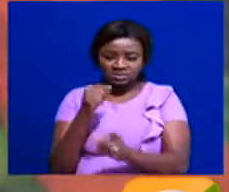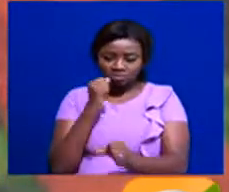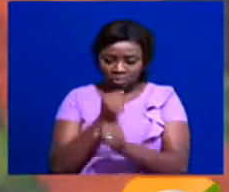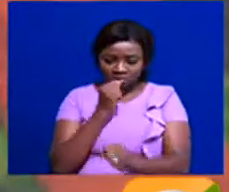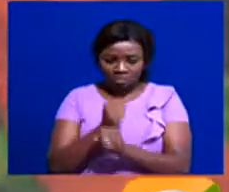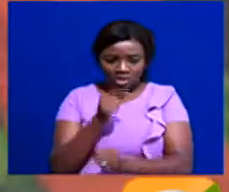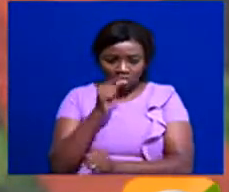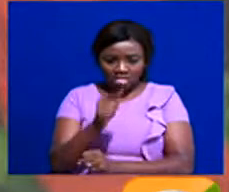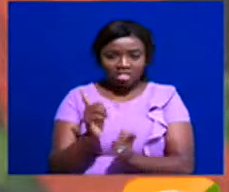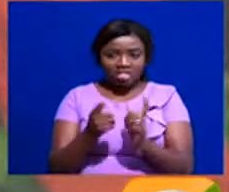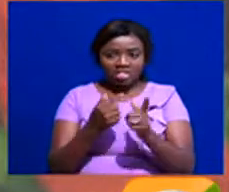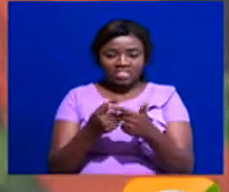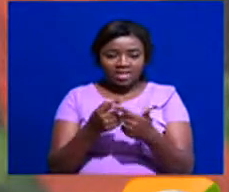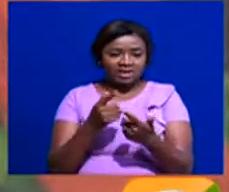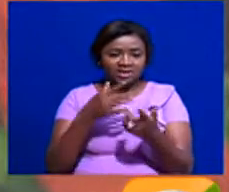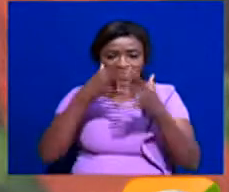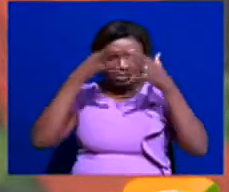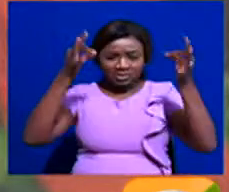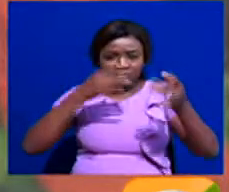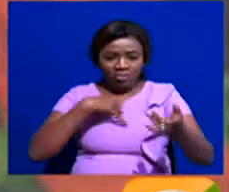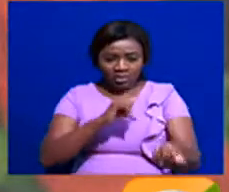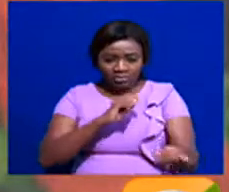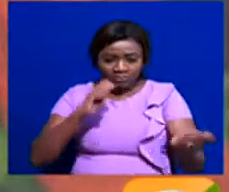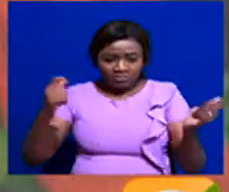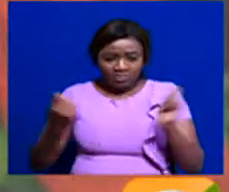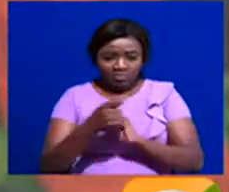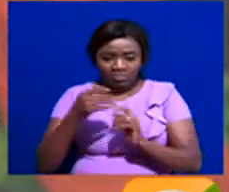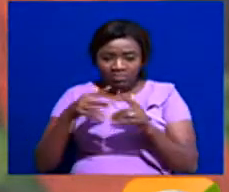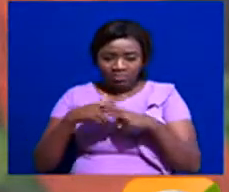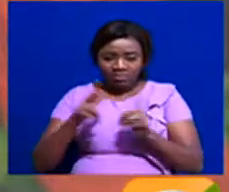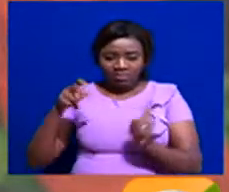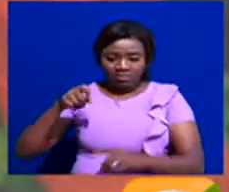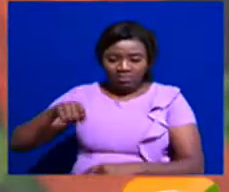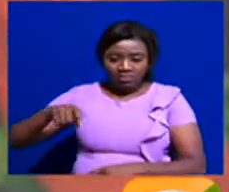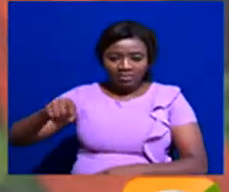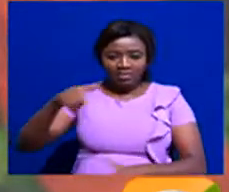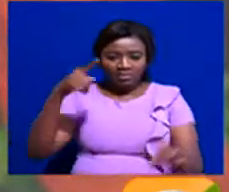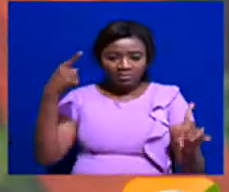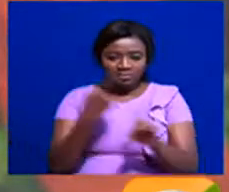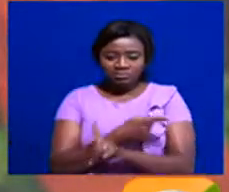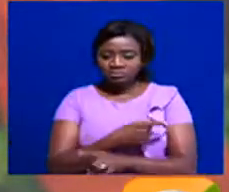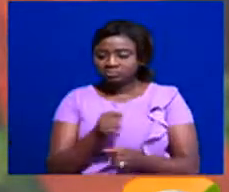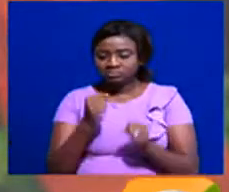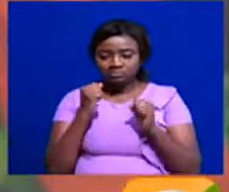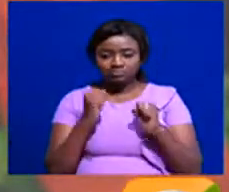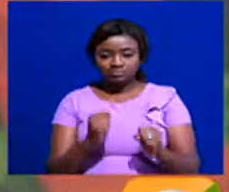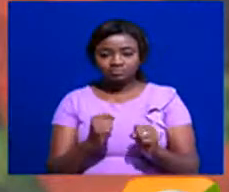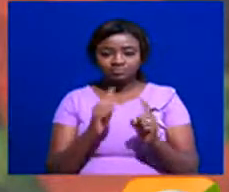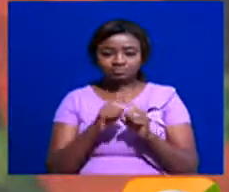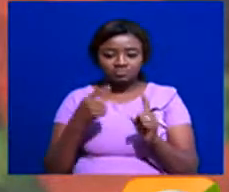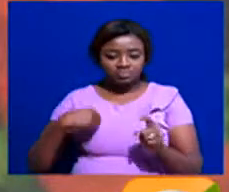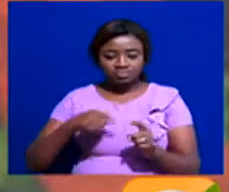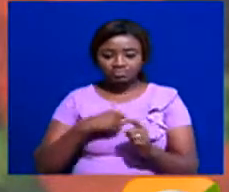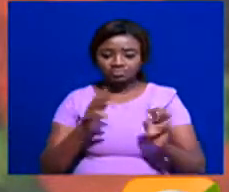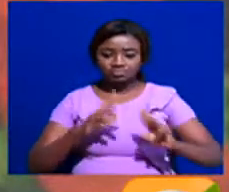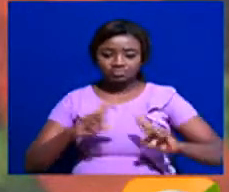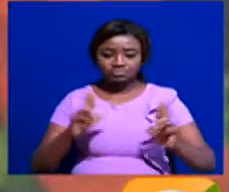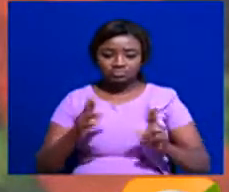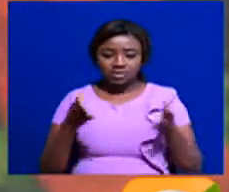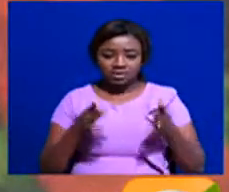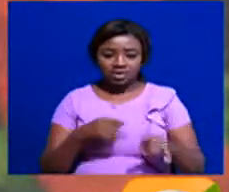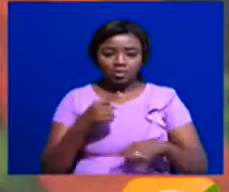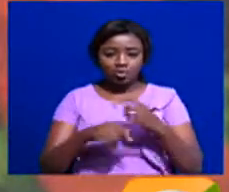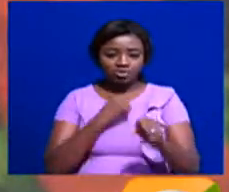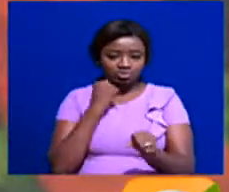snap decision really takes courage, it takes effort. But we are here to really continue